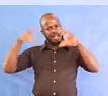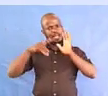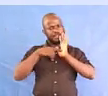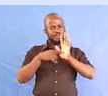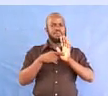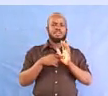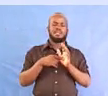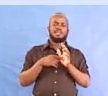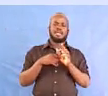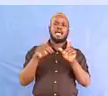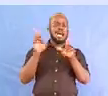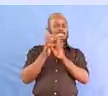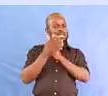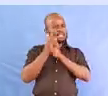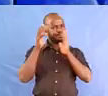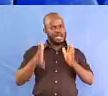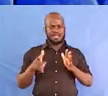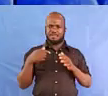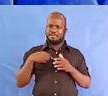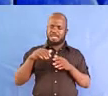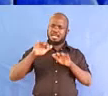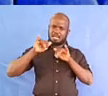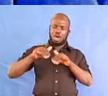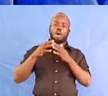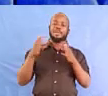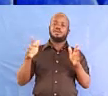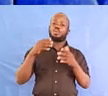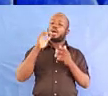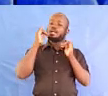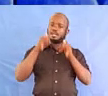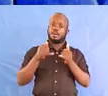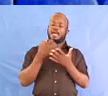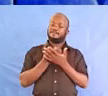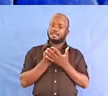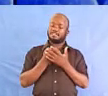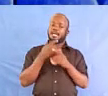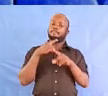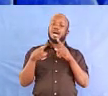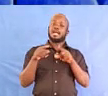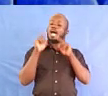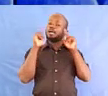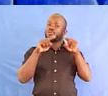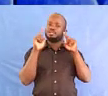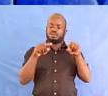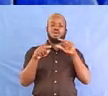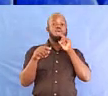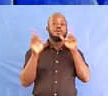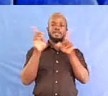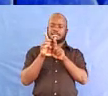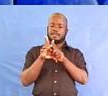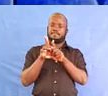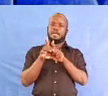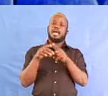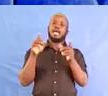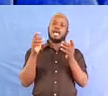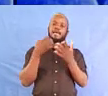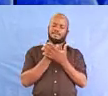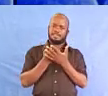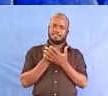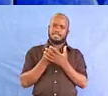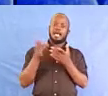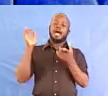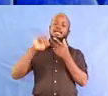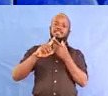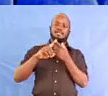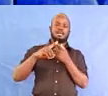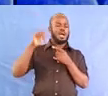large differences be apparent? As a scientist, I remain open to new evidence on this topic. However, accusation is not